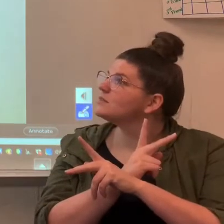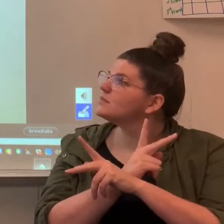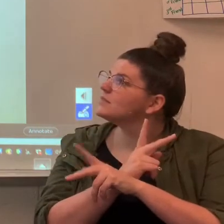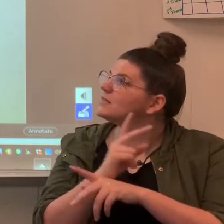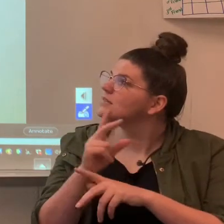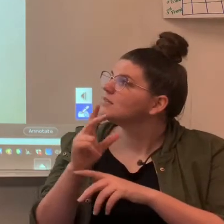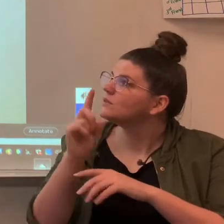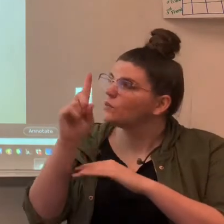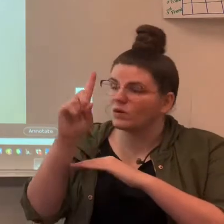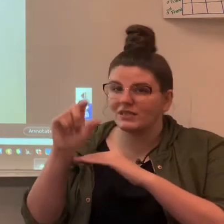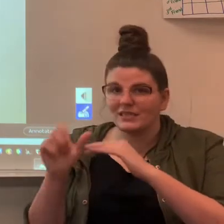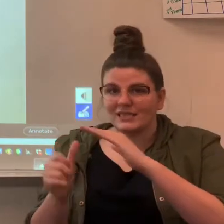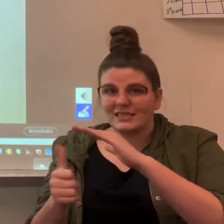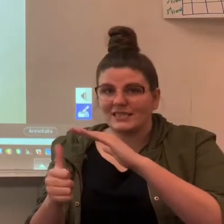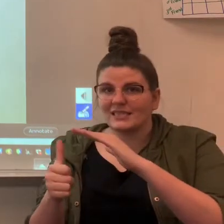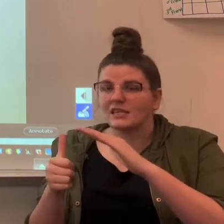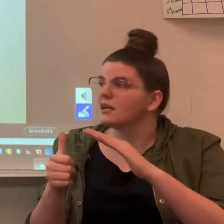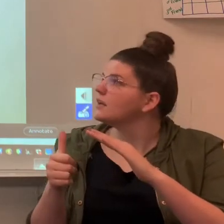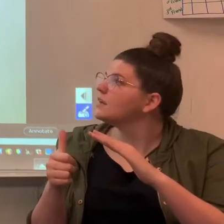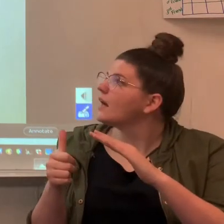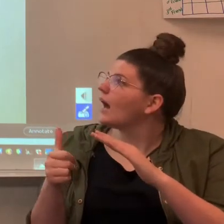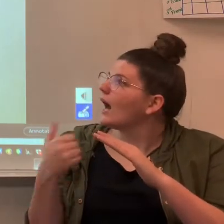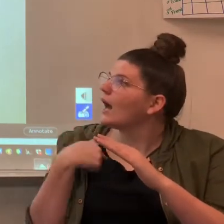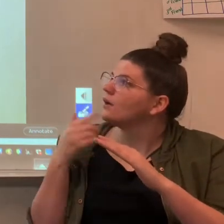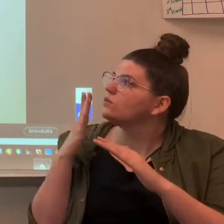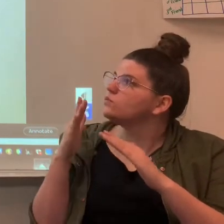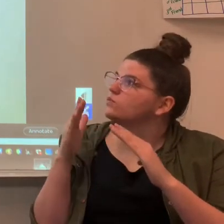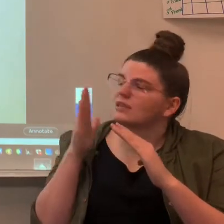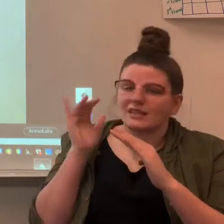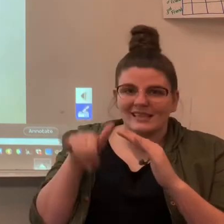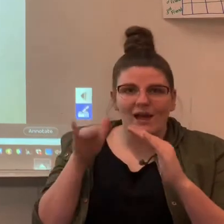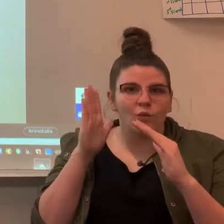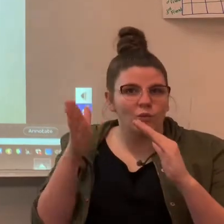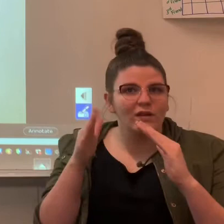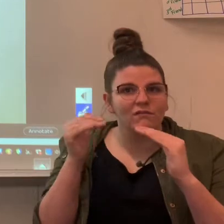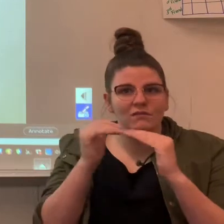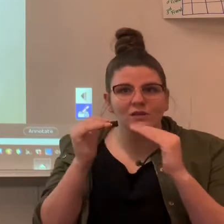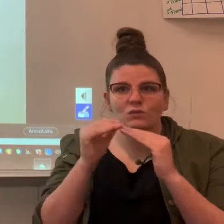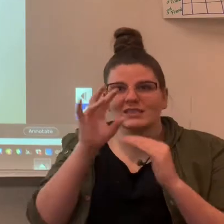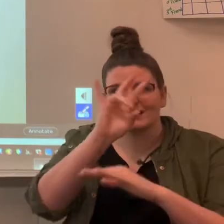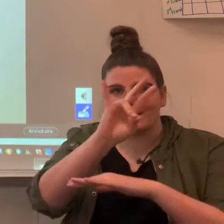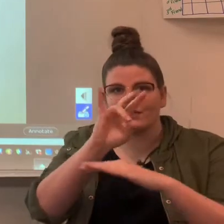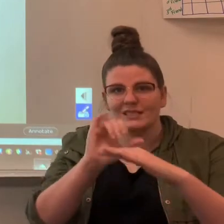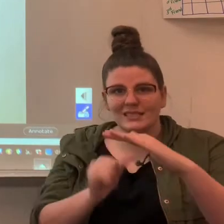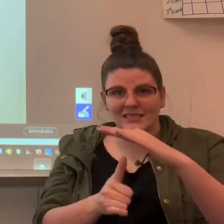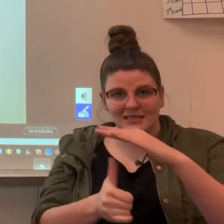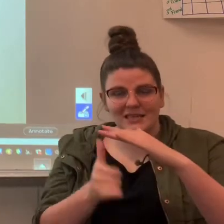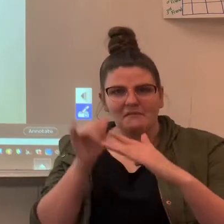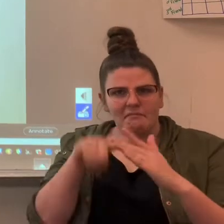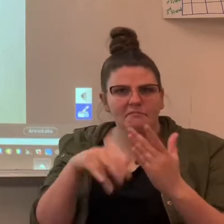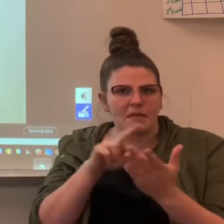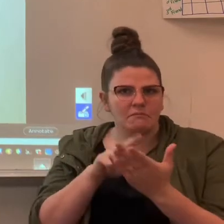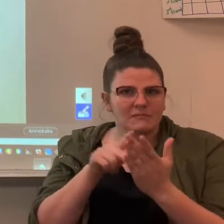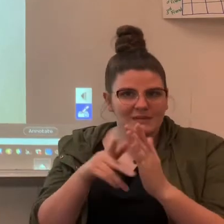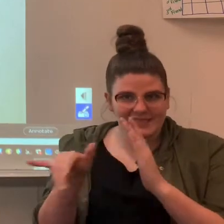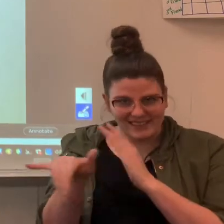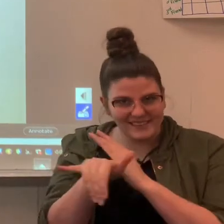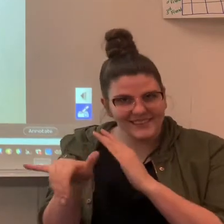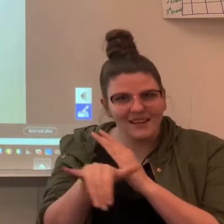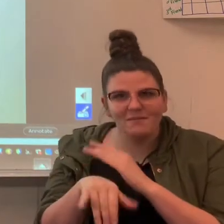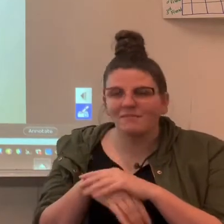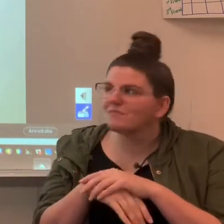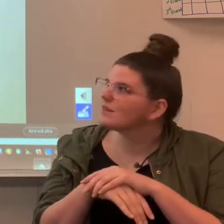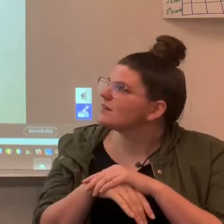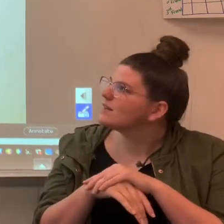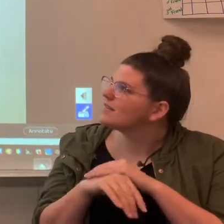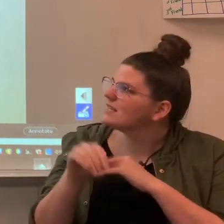7/10 or 7/10 or 7 divided by 10. Those all mean the same thing. This one over here is 10/7. That would